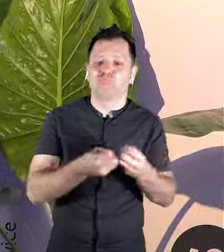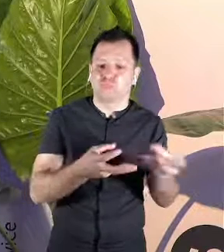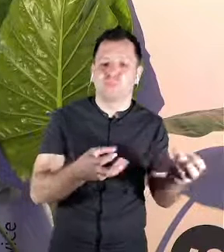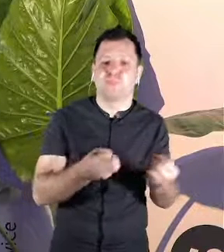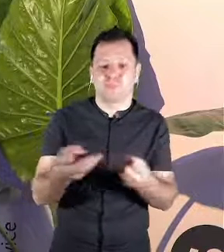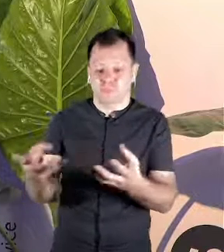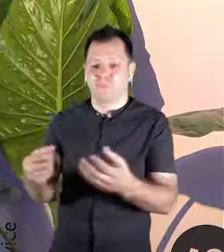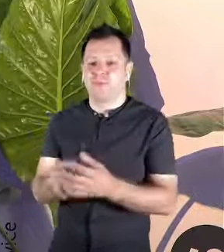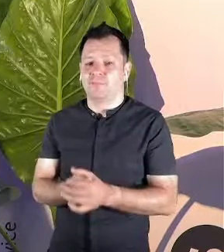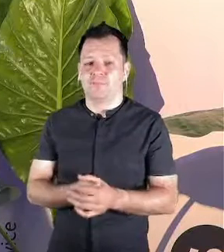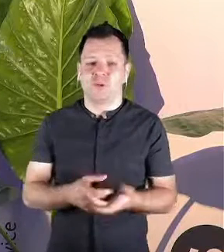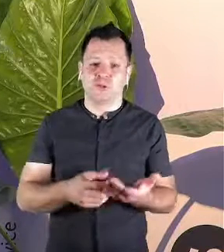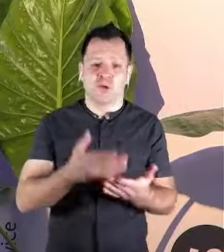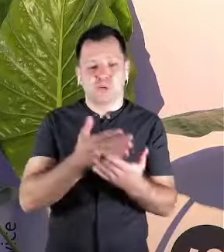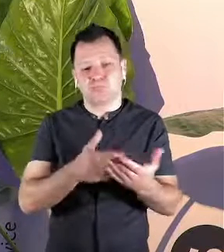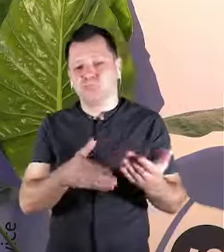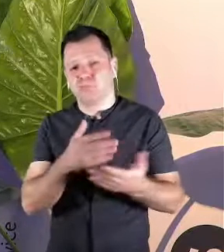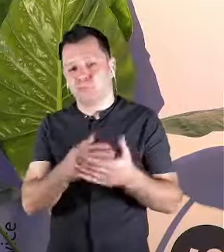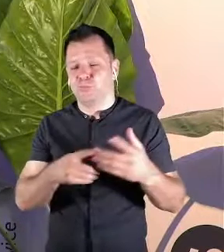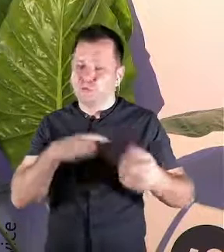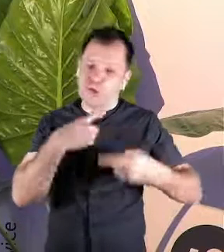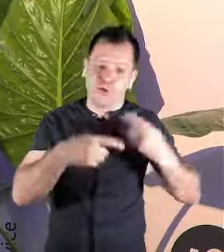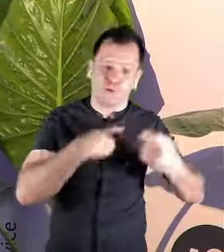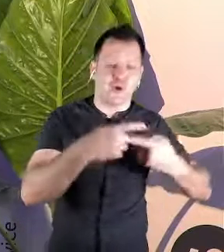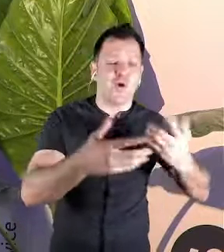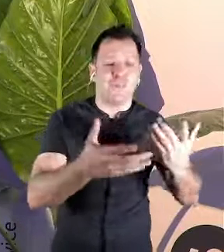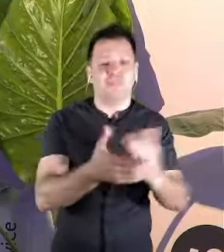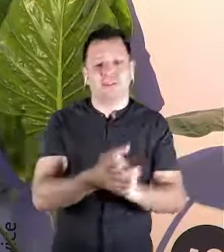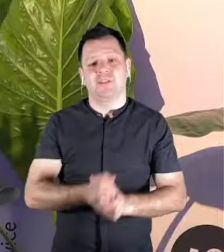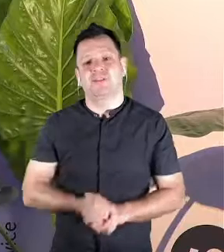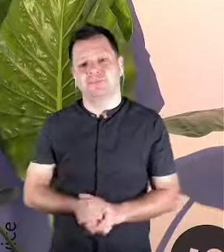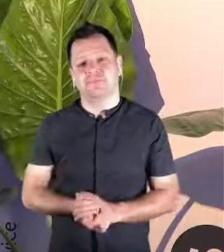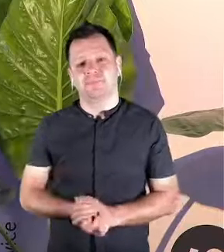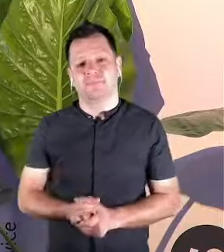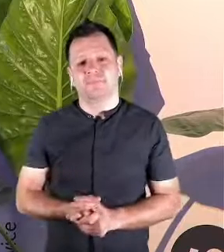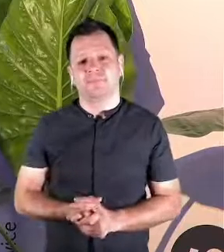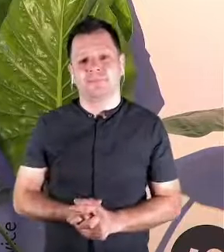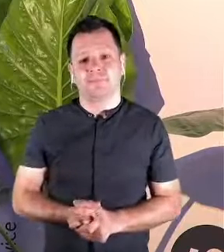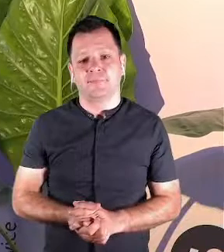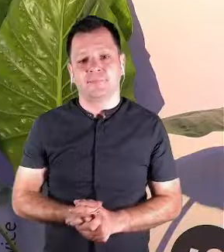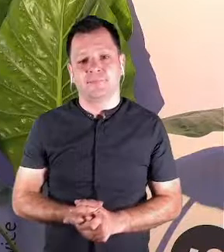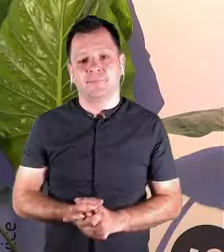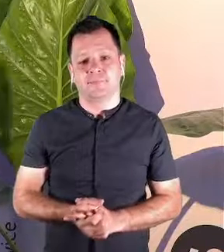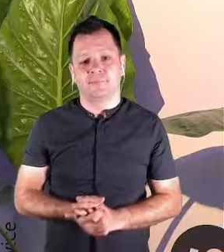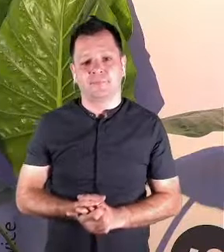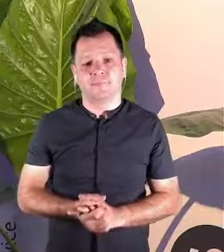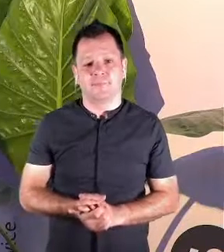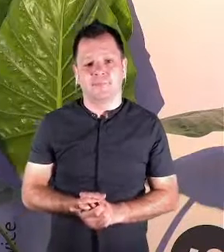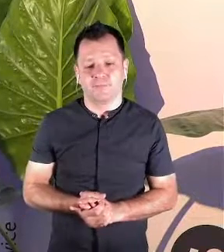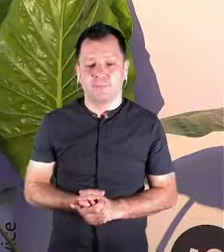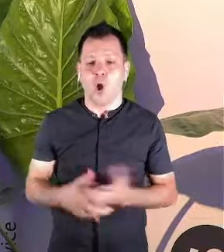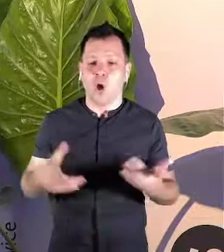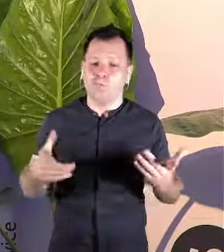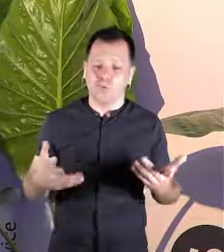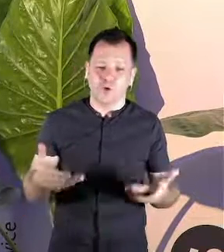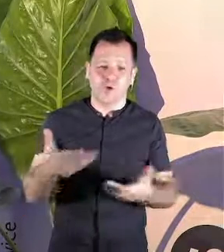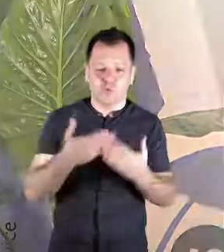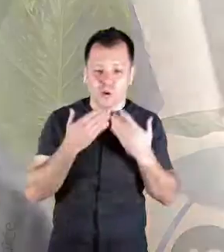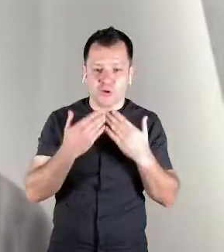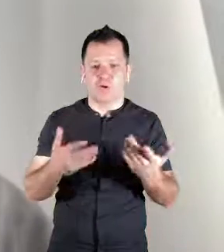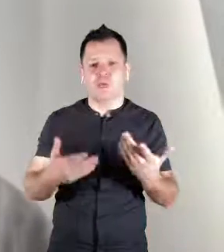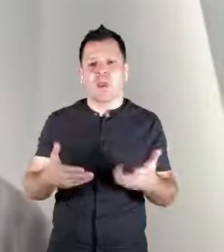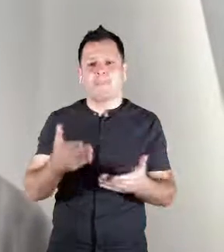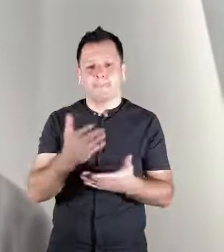zone during the World Urban Forum. And I just need to finish with saying tack så mycket. Tack så